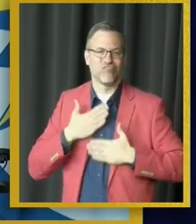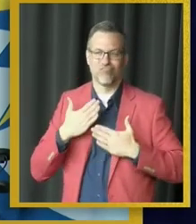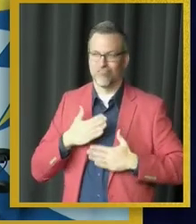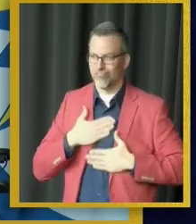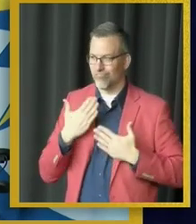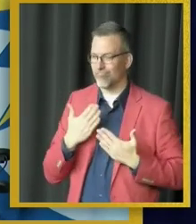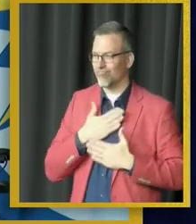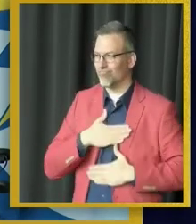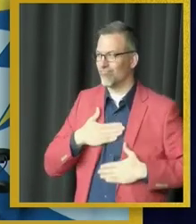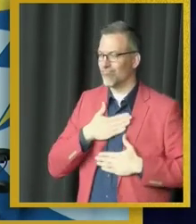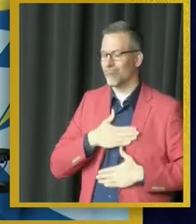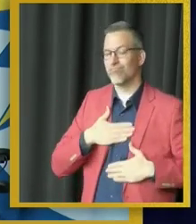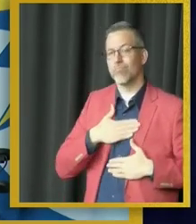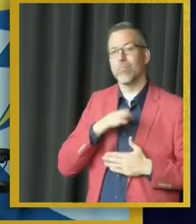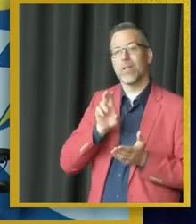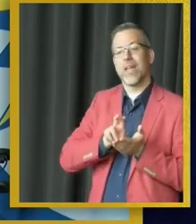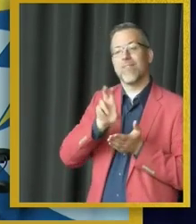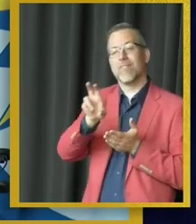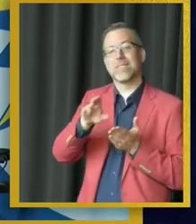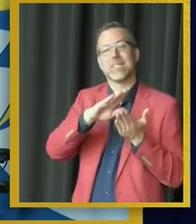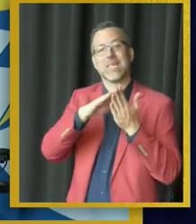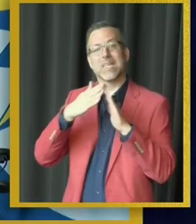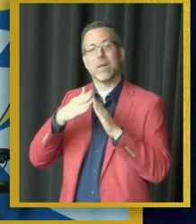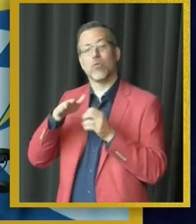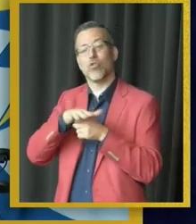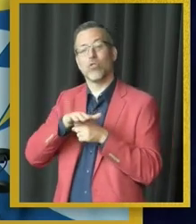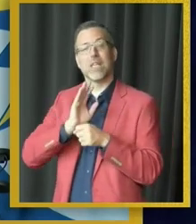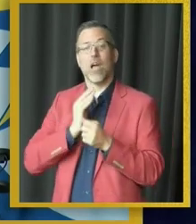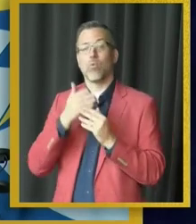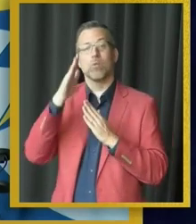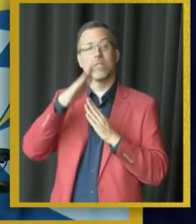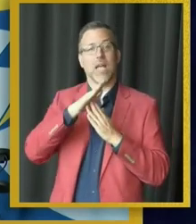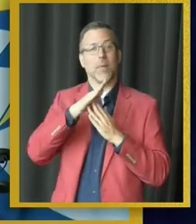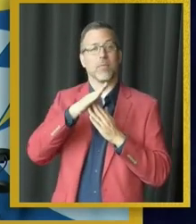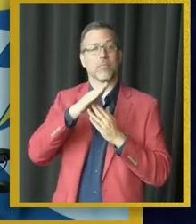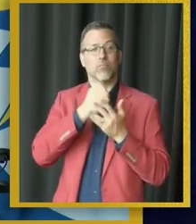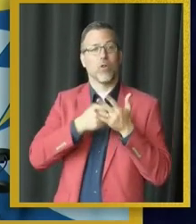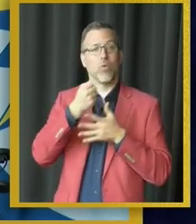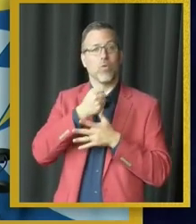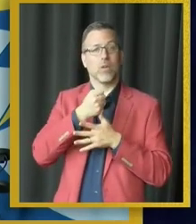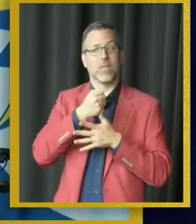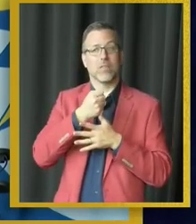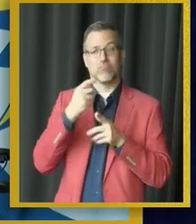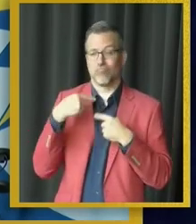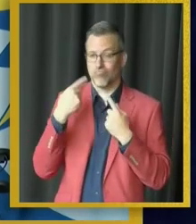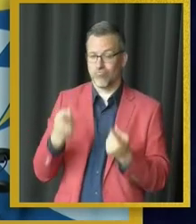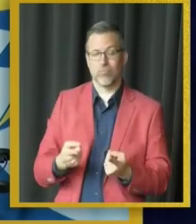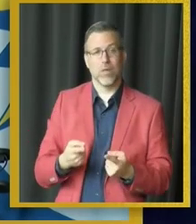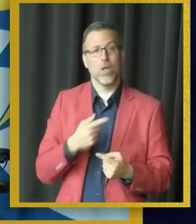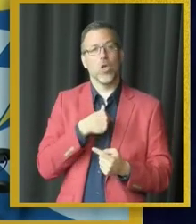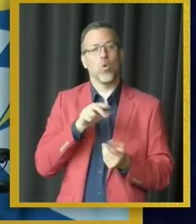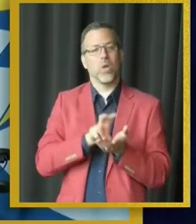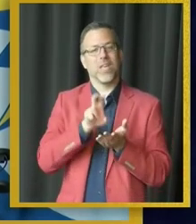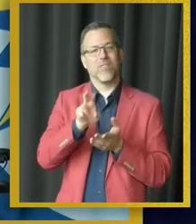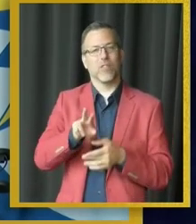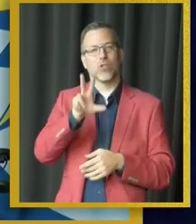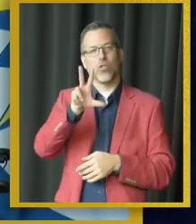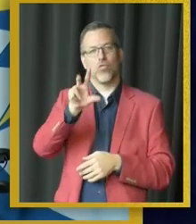And investing in neighborhoods has been our top priority since day one. We are currently investing